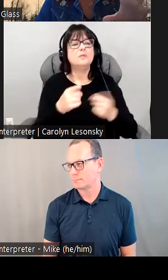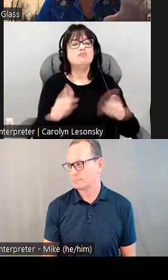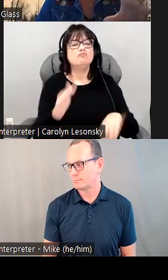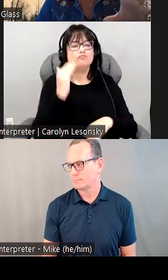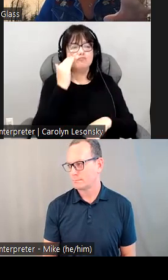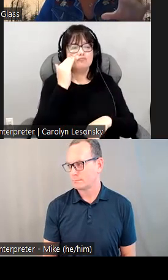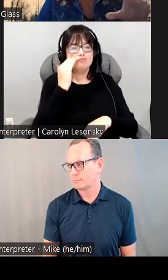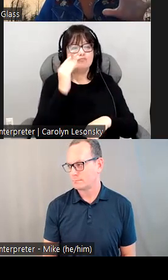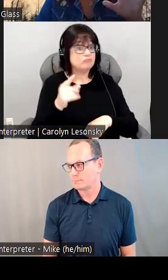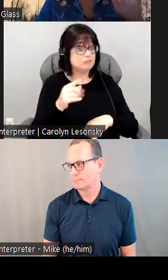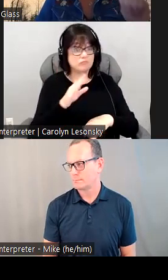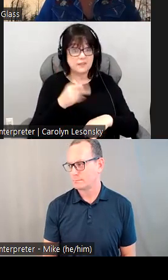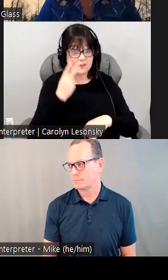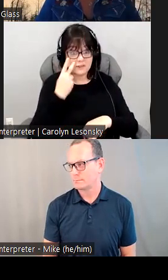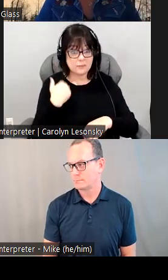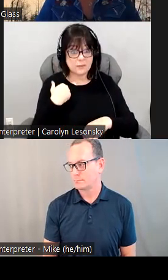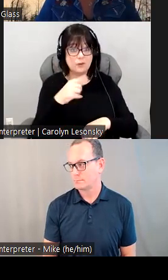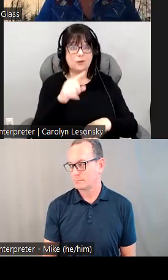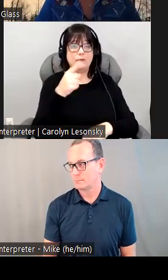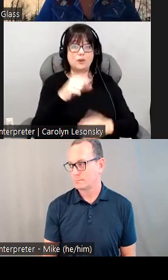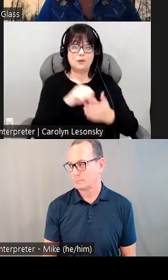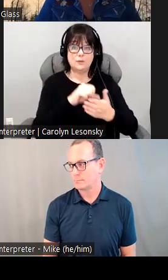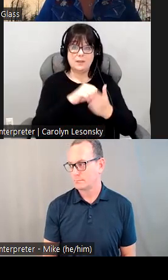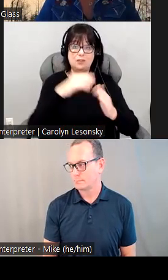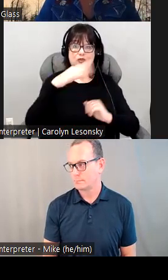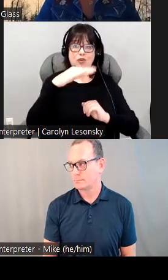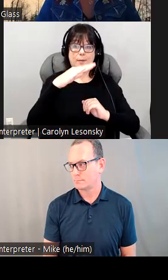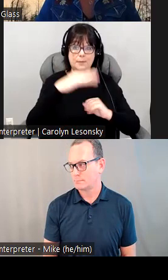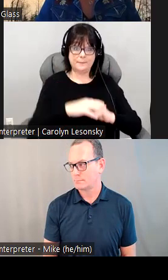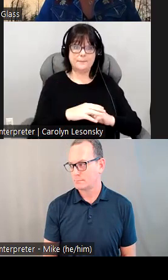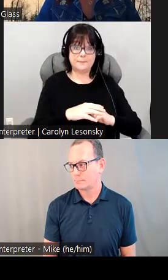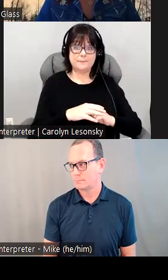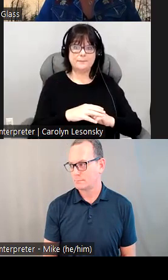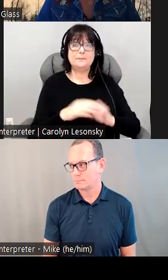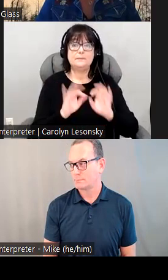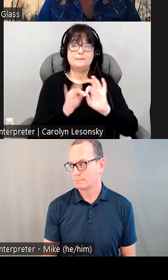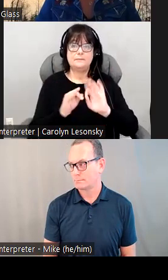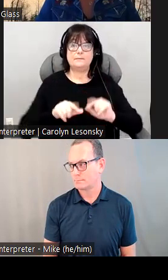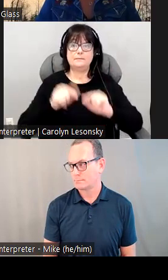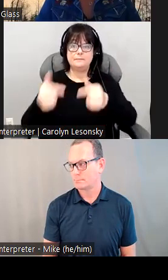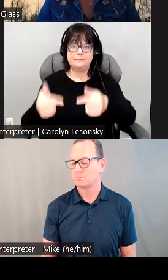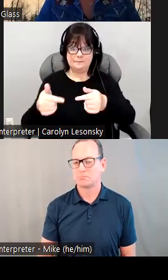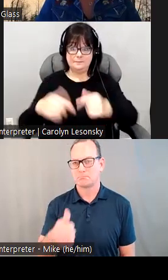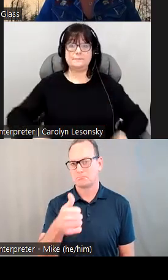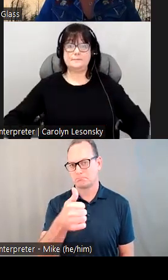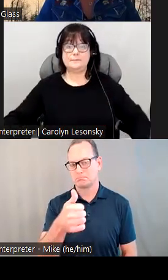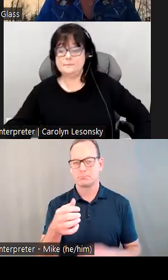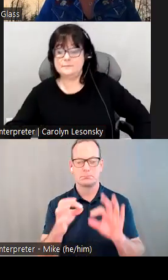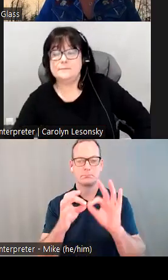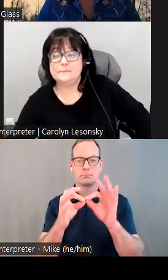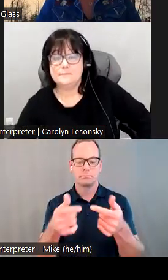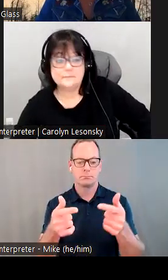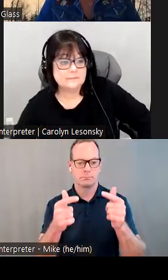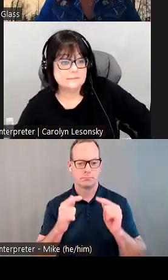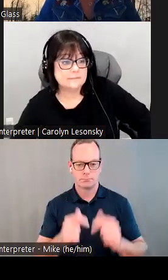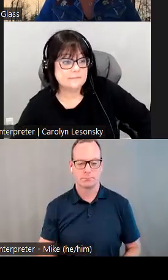top of the page of the first page of the 60B report. In this blank spot here, that would normally be where the name